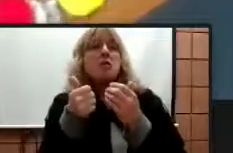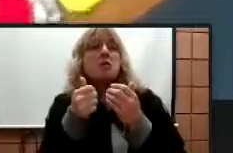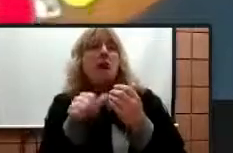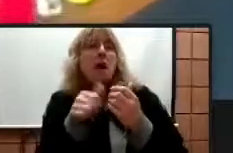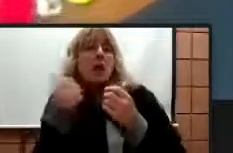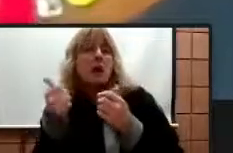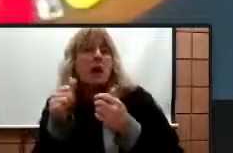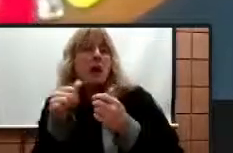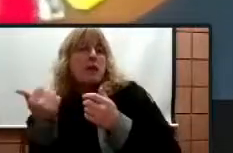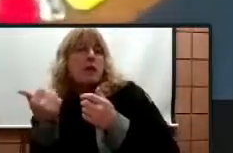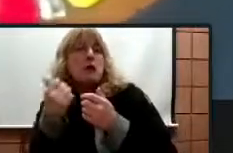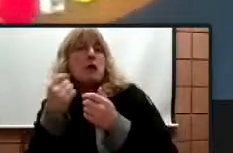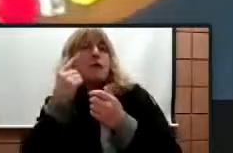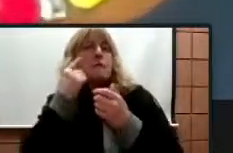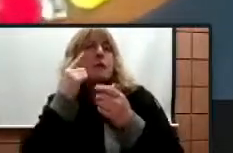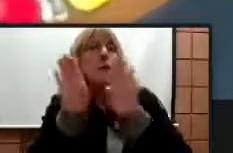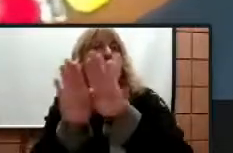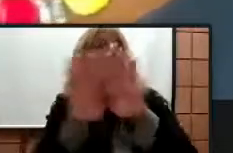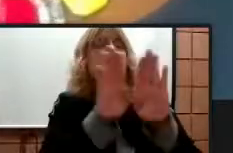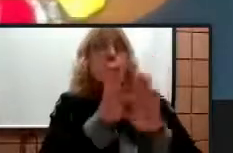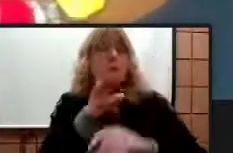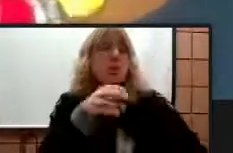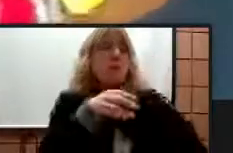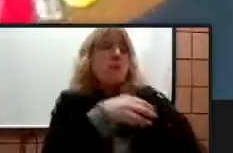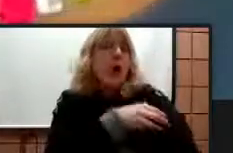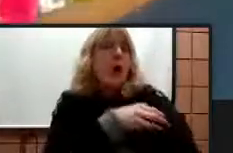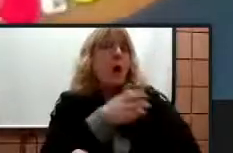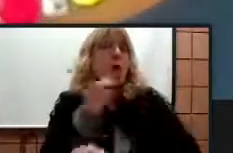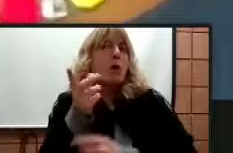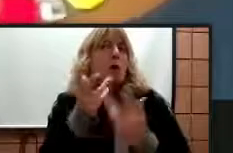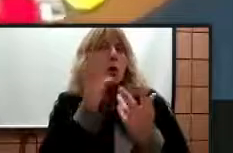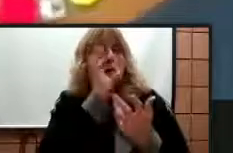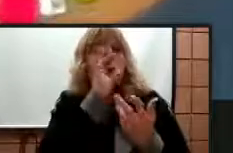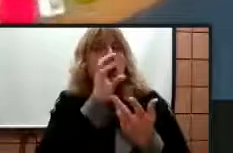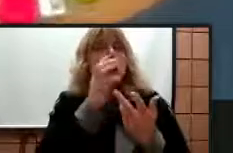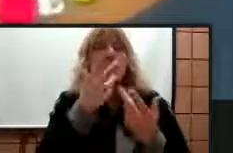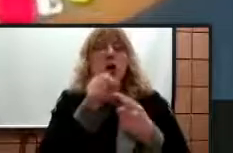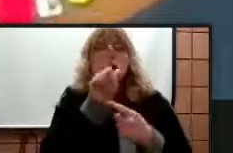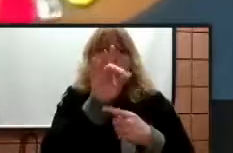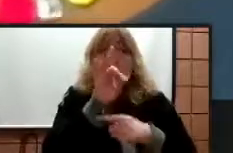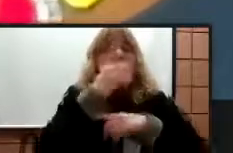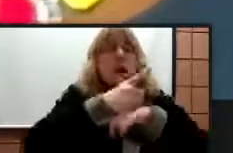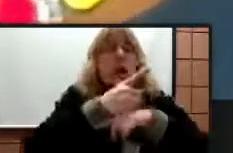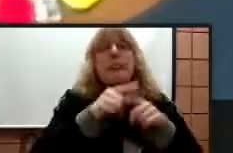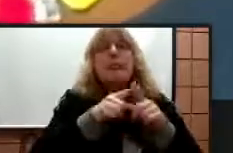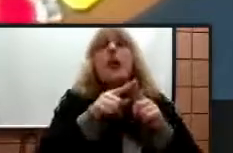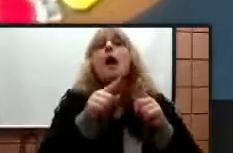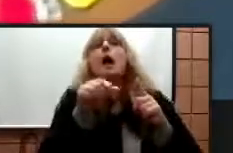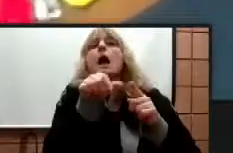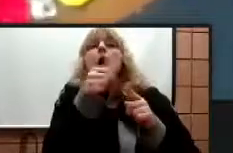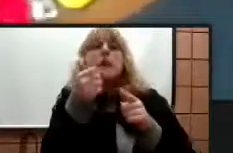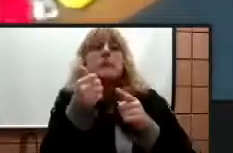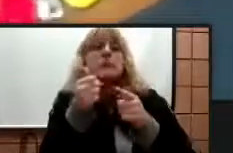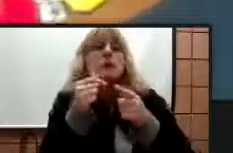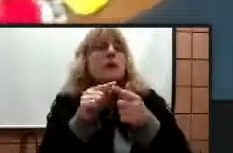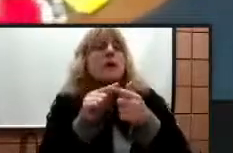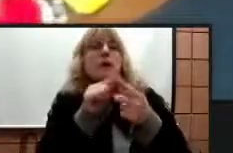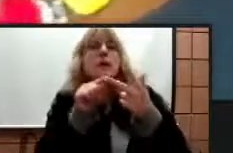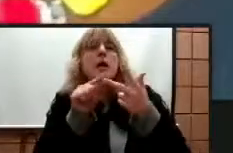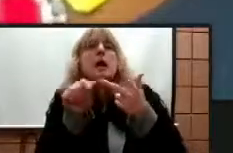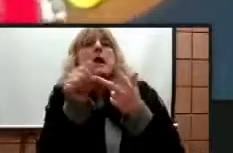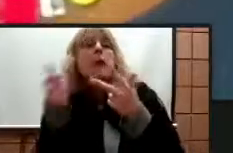limit. And then after 28 days, then the legislature would have to step in and vote. All of this going back and forth, and it is